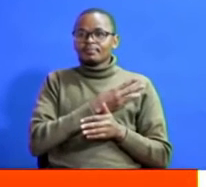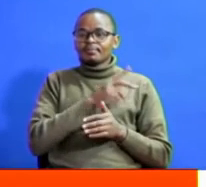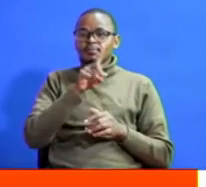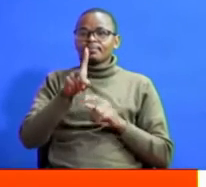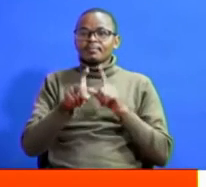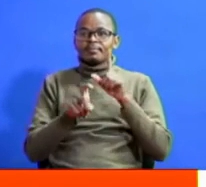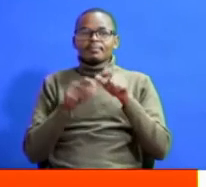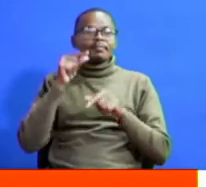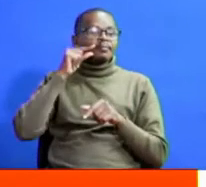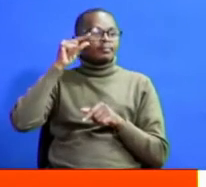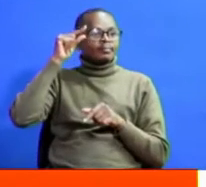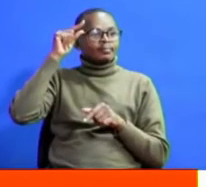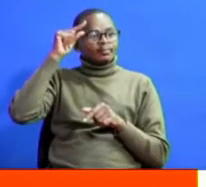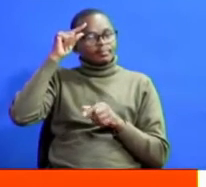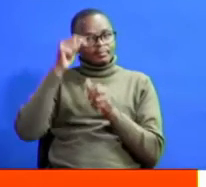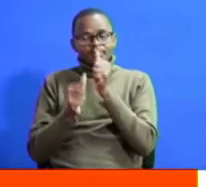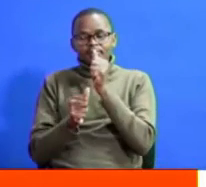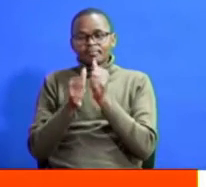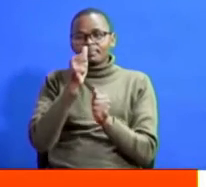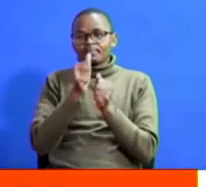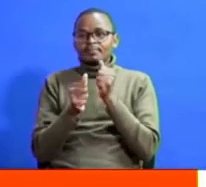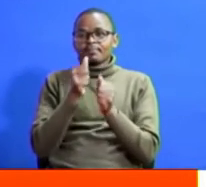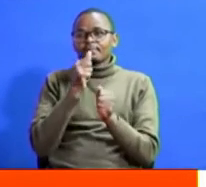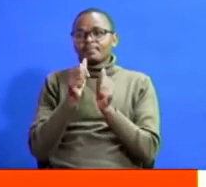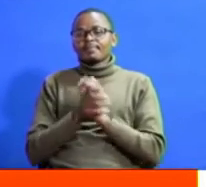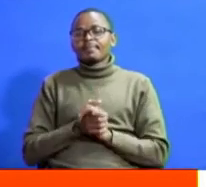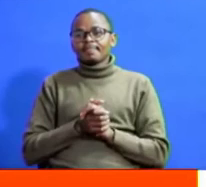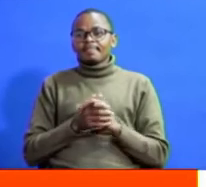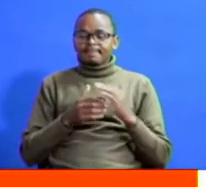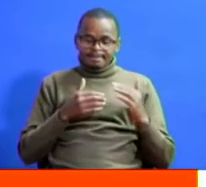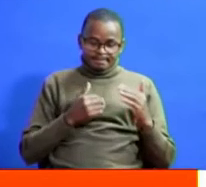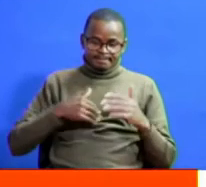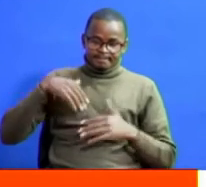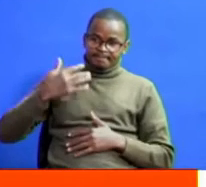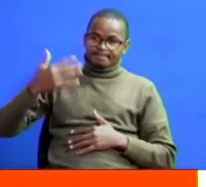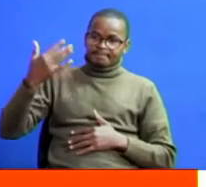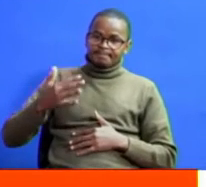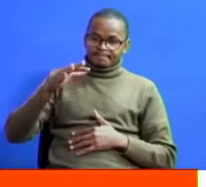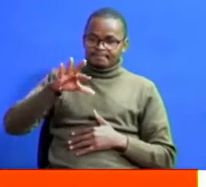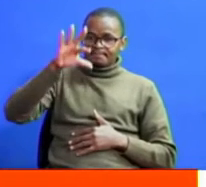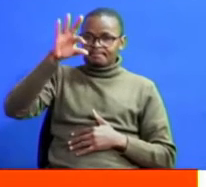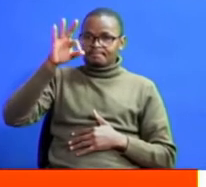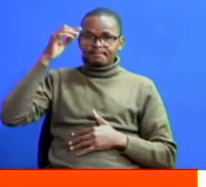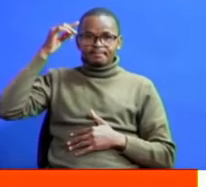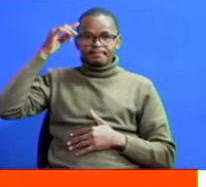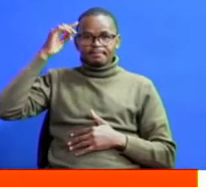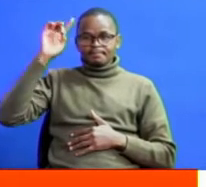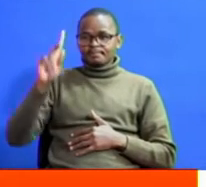of gender, which has always, the gender card, of course, has always been a point of criticism